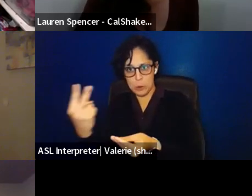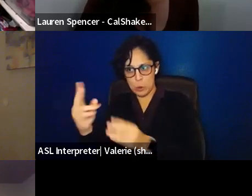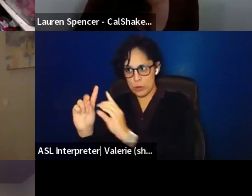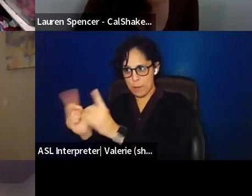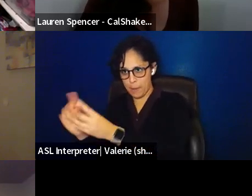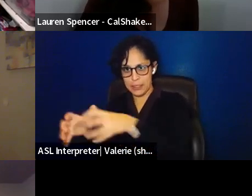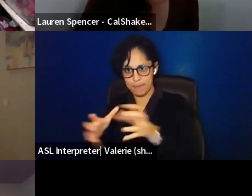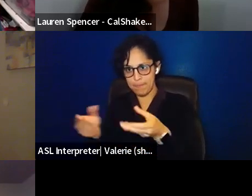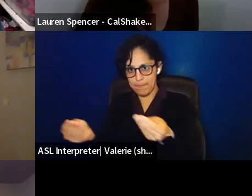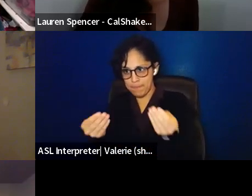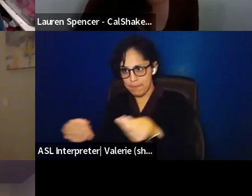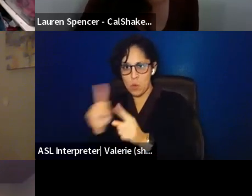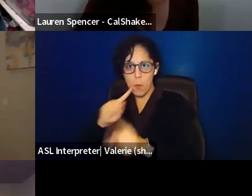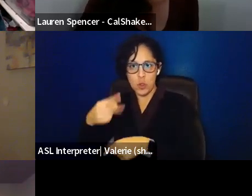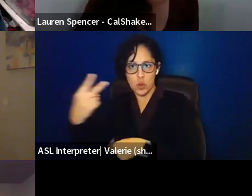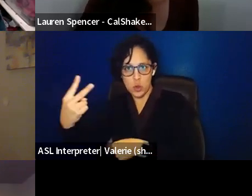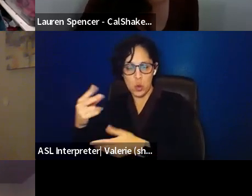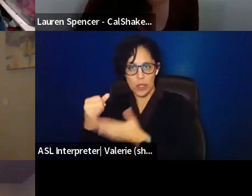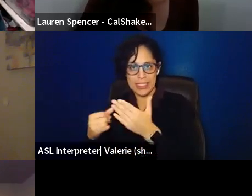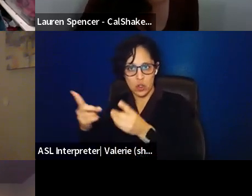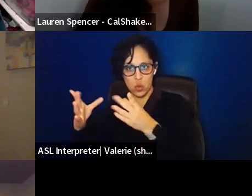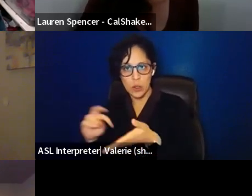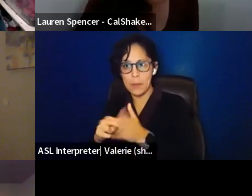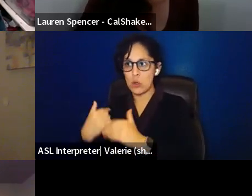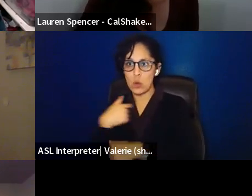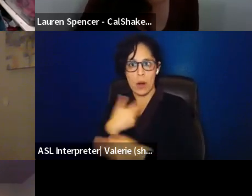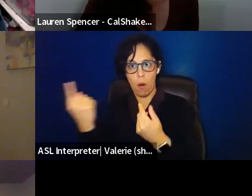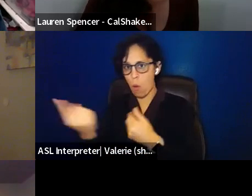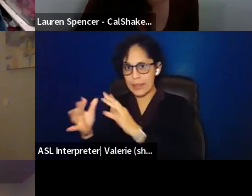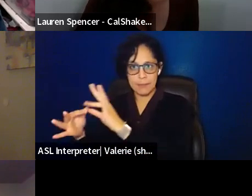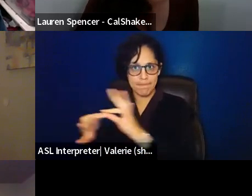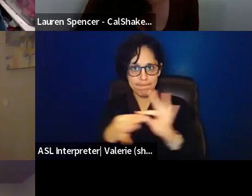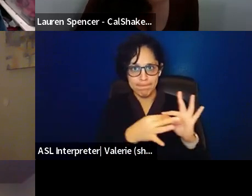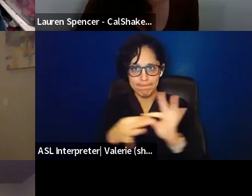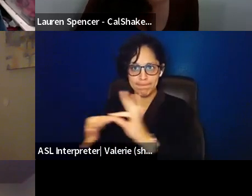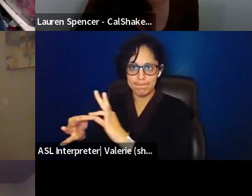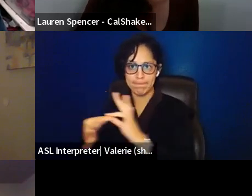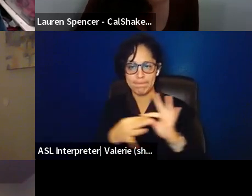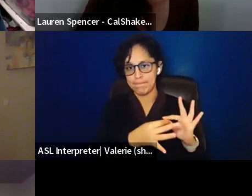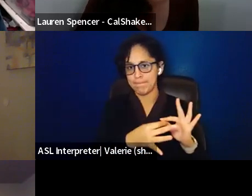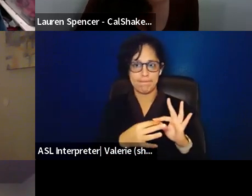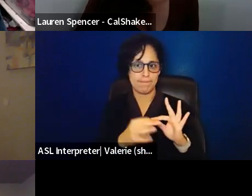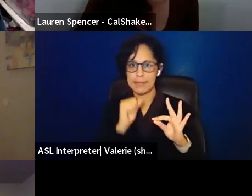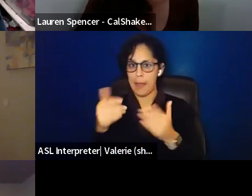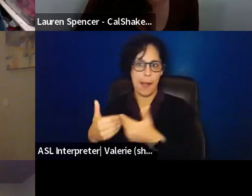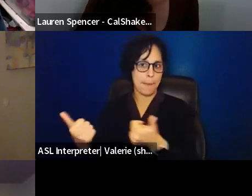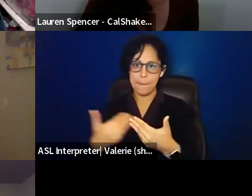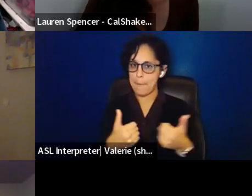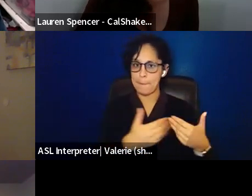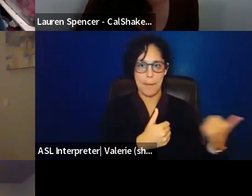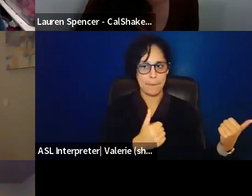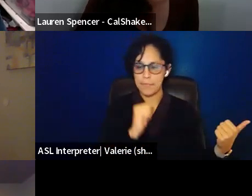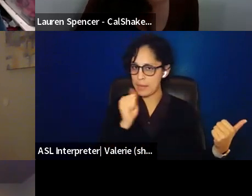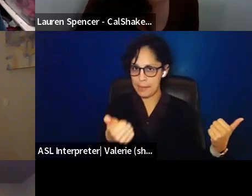artistic directors, so that we are very much building into our process the breaking down of those really hard lines,